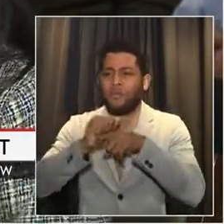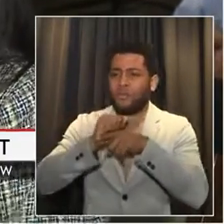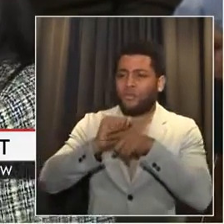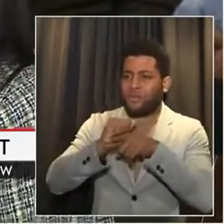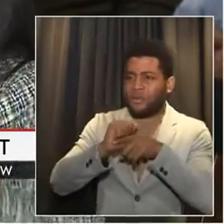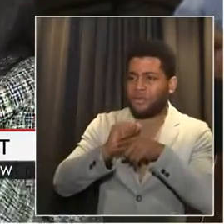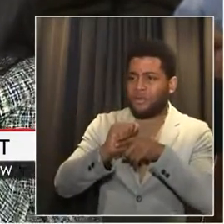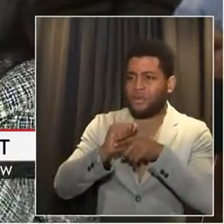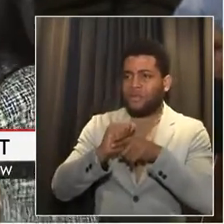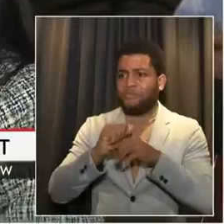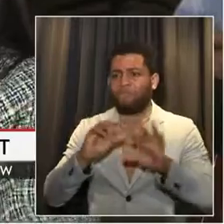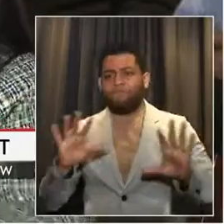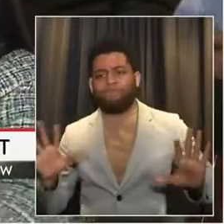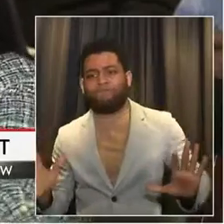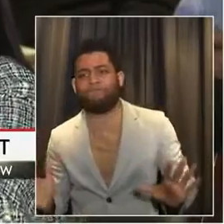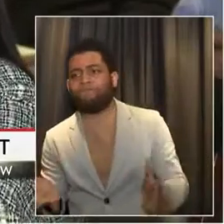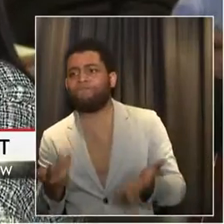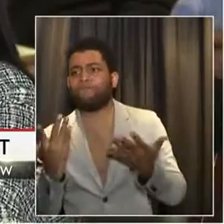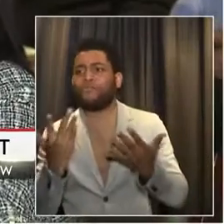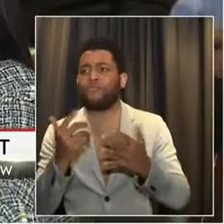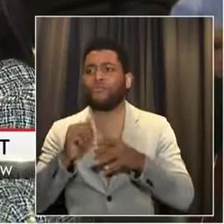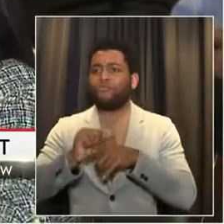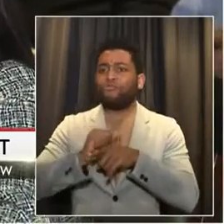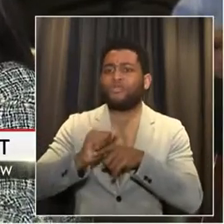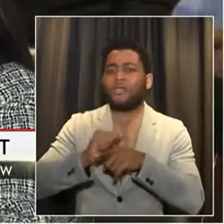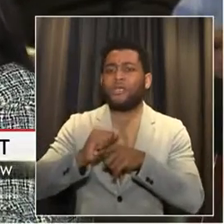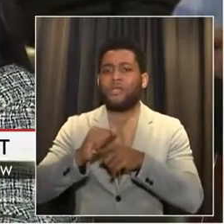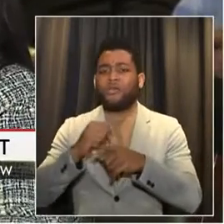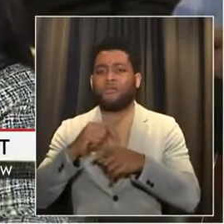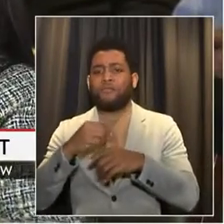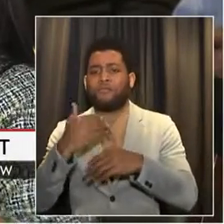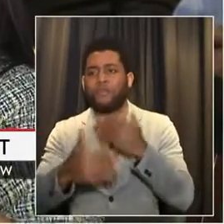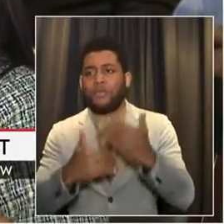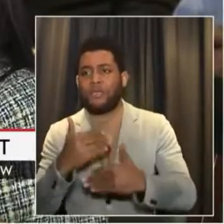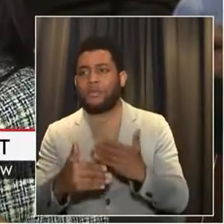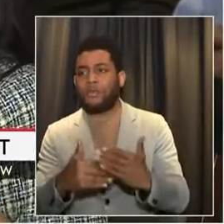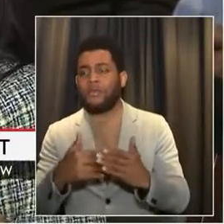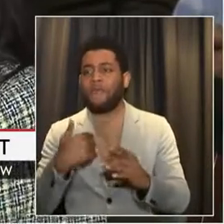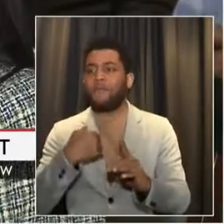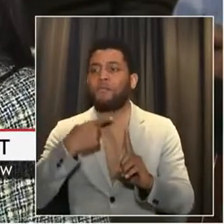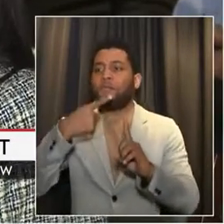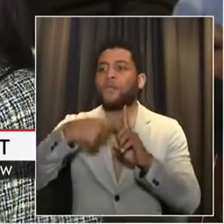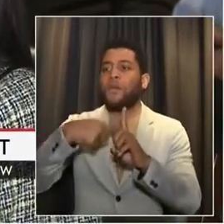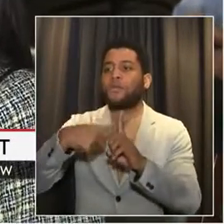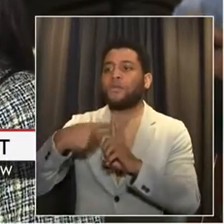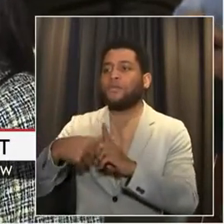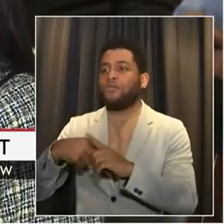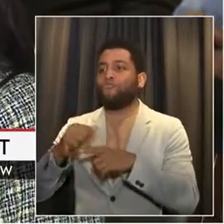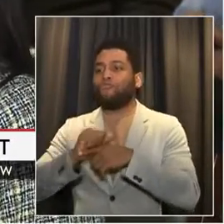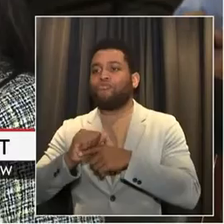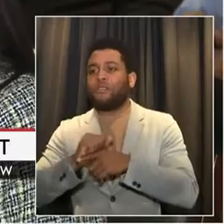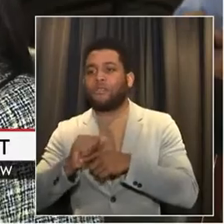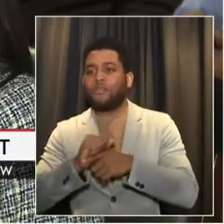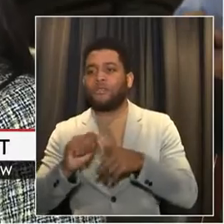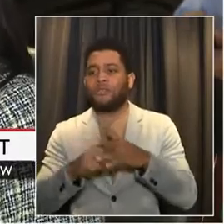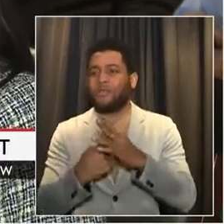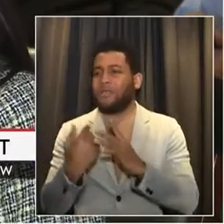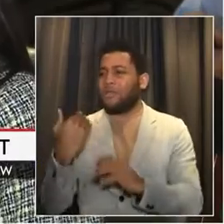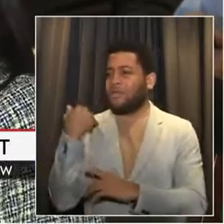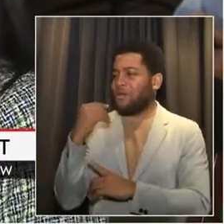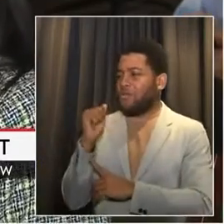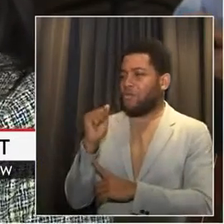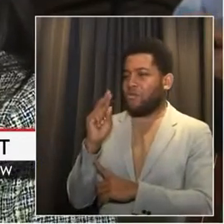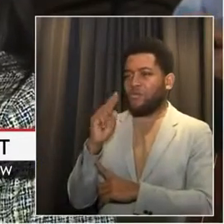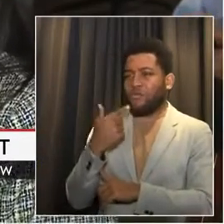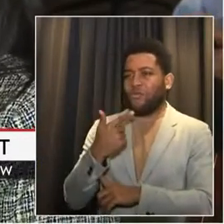robust training process that we undertook in August, and having monthly trainings and having communication protocols with school